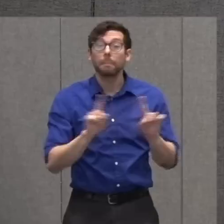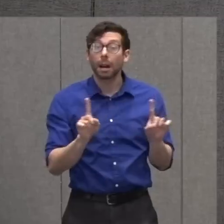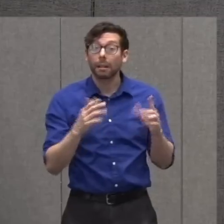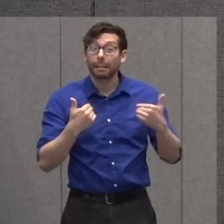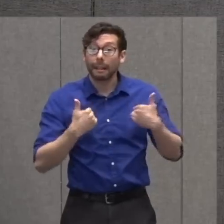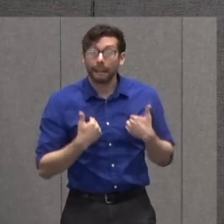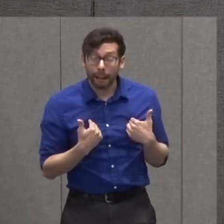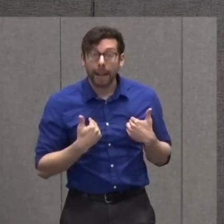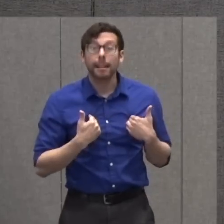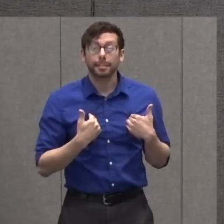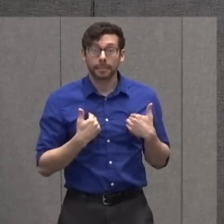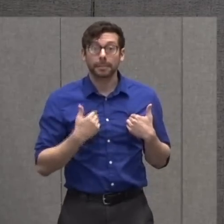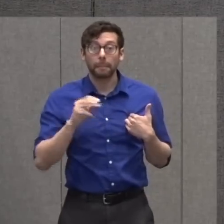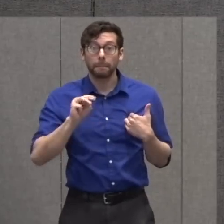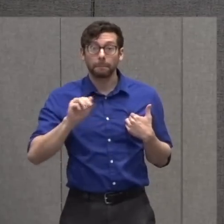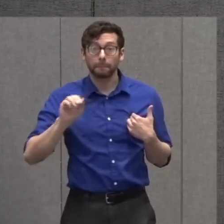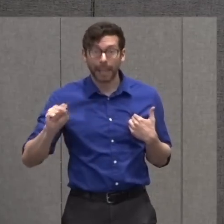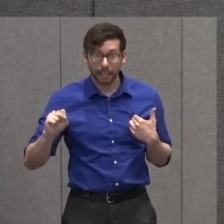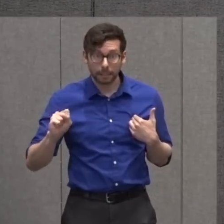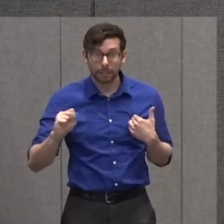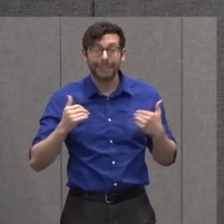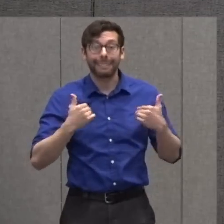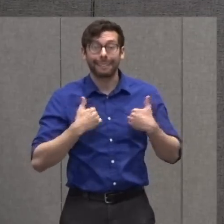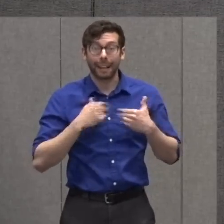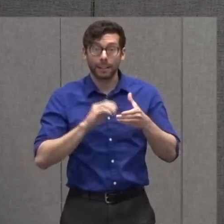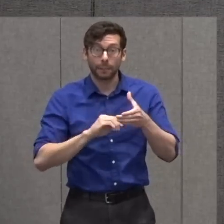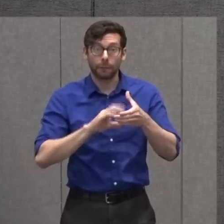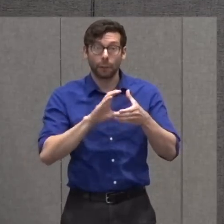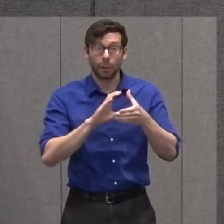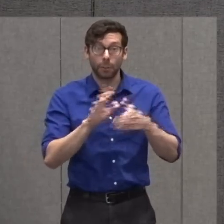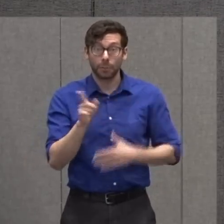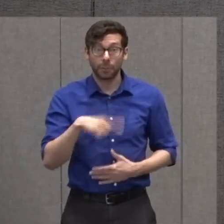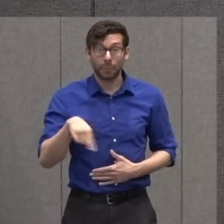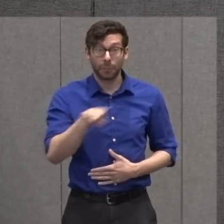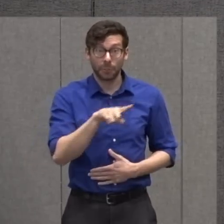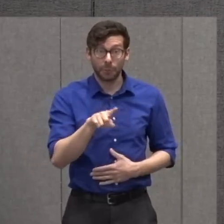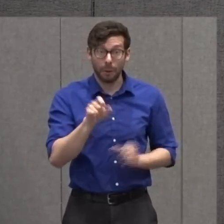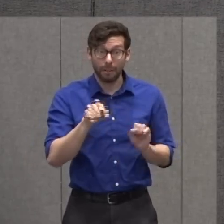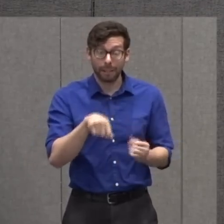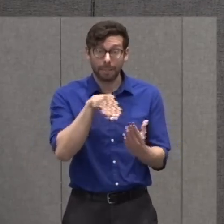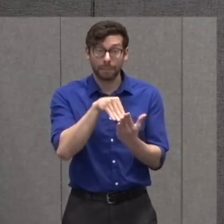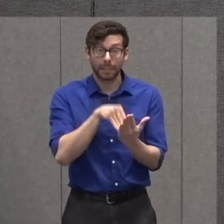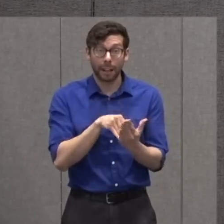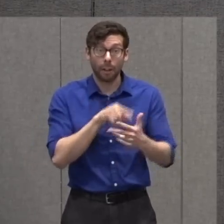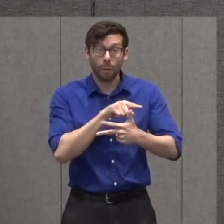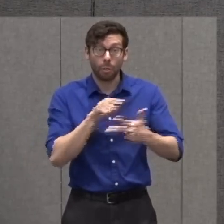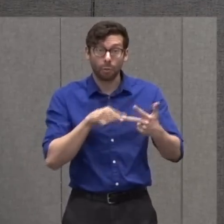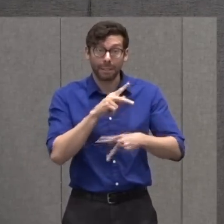three different types of liquids? I was going to give them a hint. Try it.